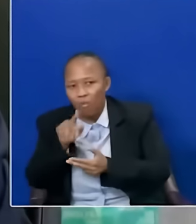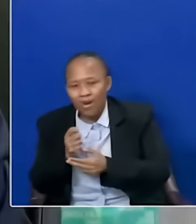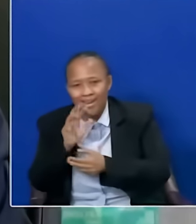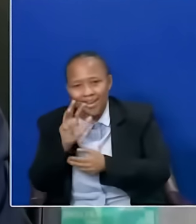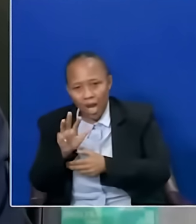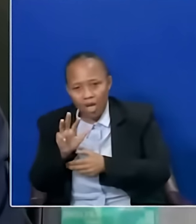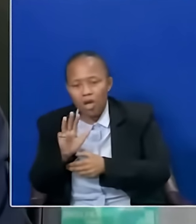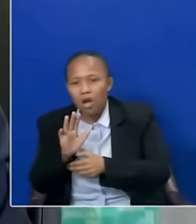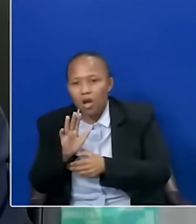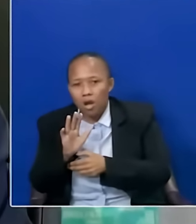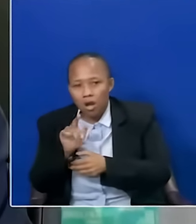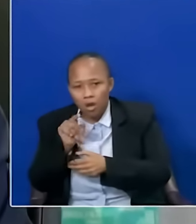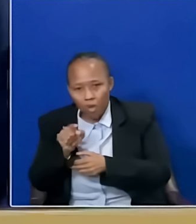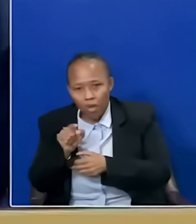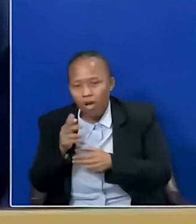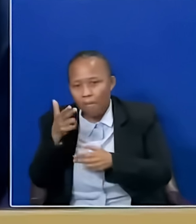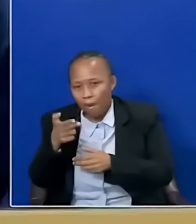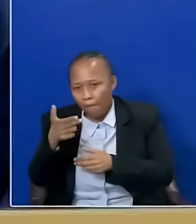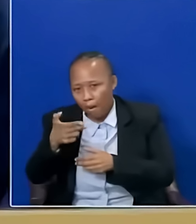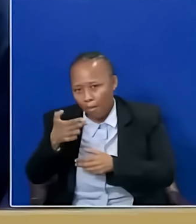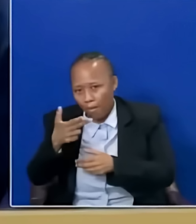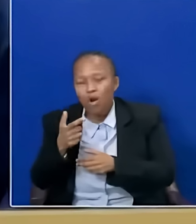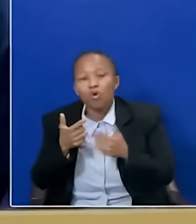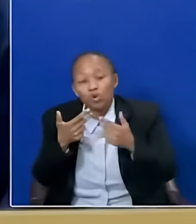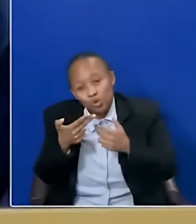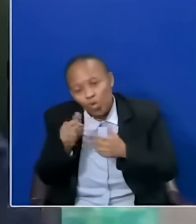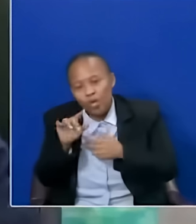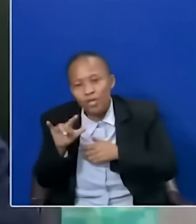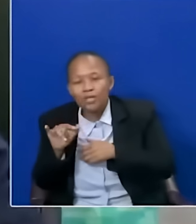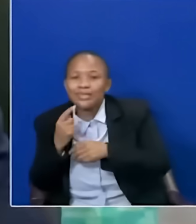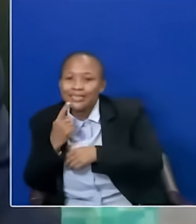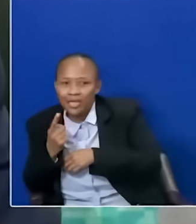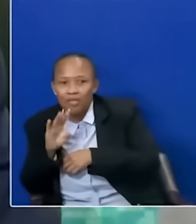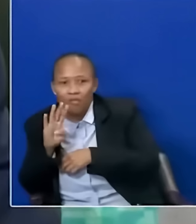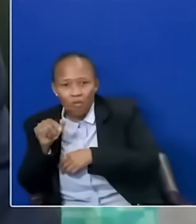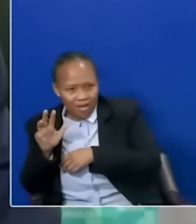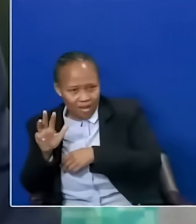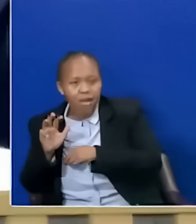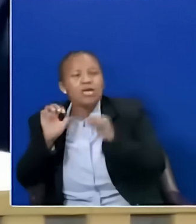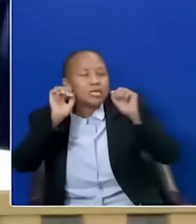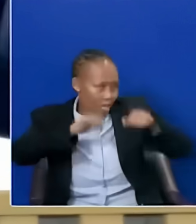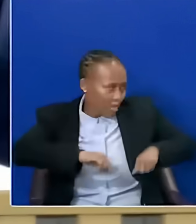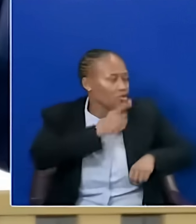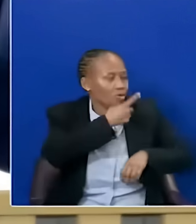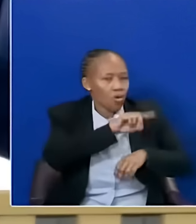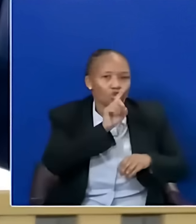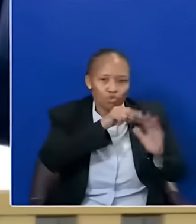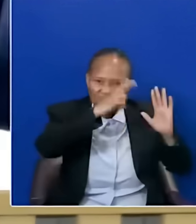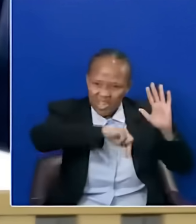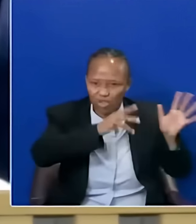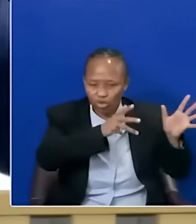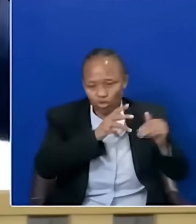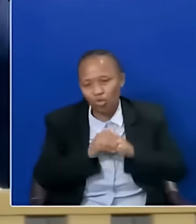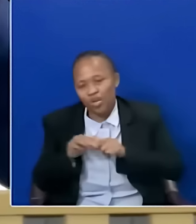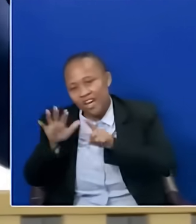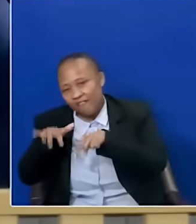the firearm mentioned in 4.1. That's how it should have read. That is how it should have been read, so commissioners. The 15 cartridge cases